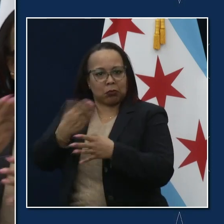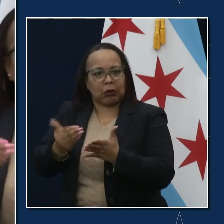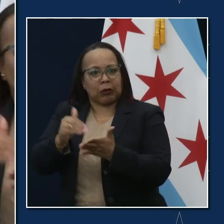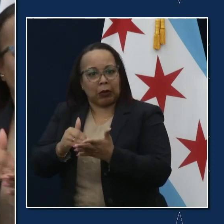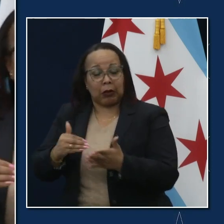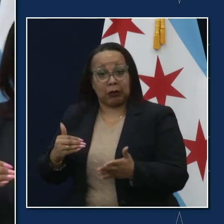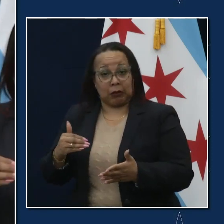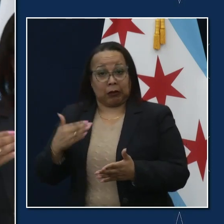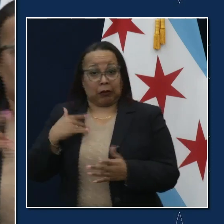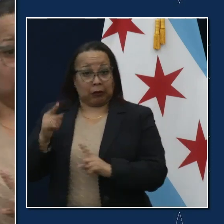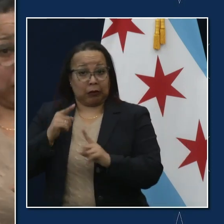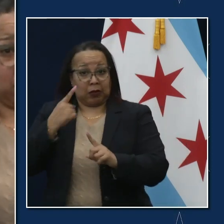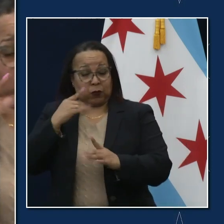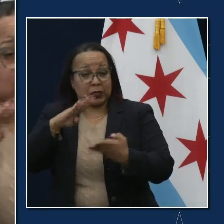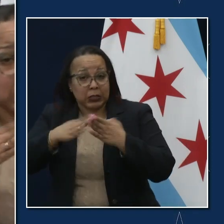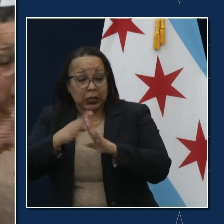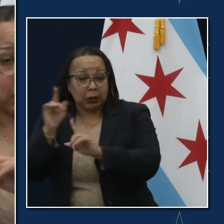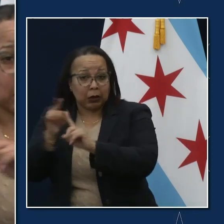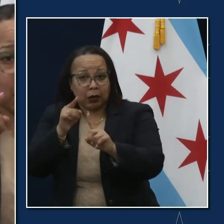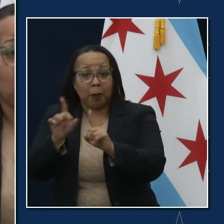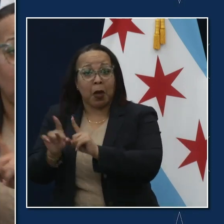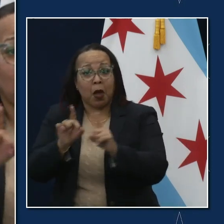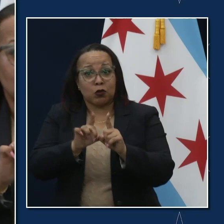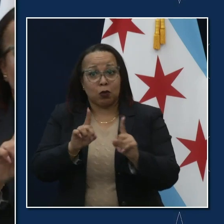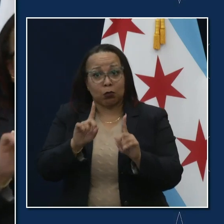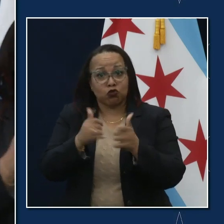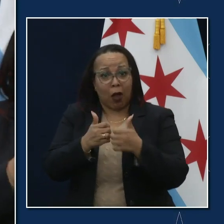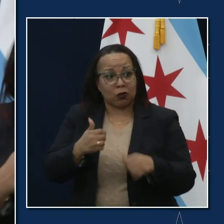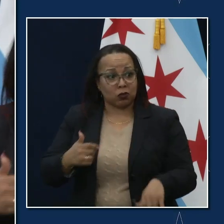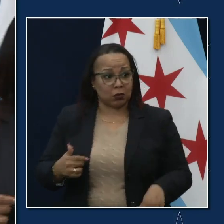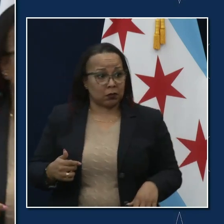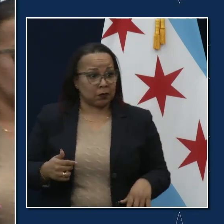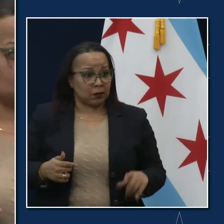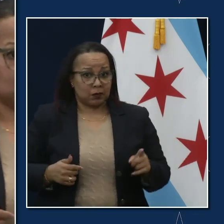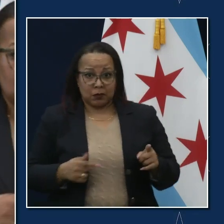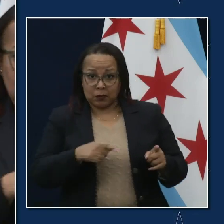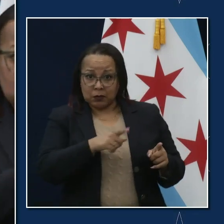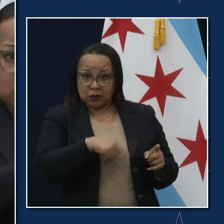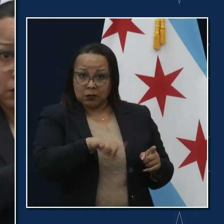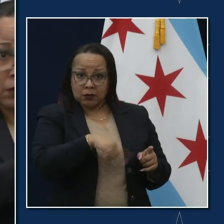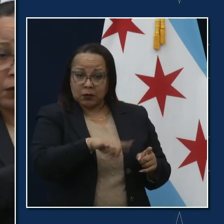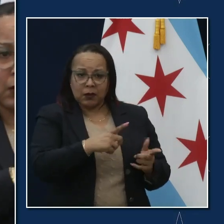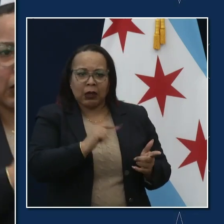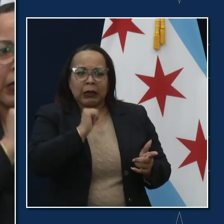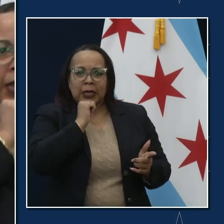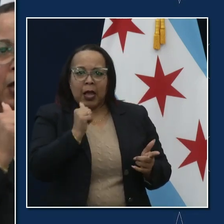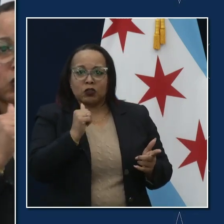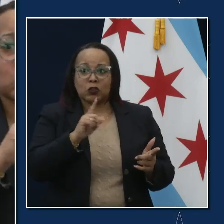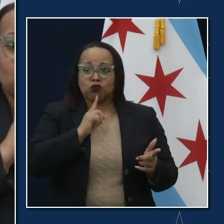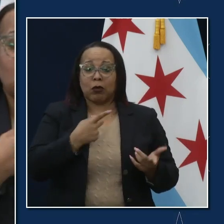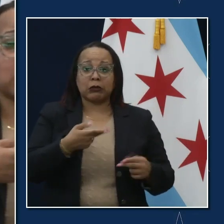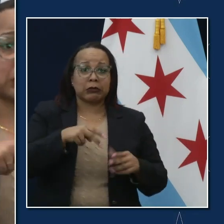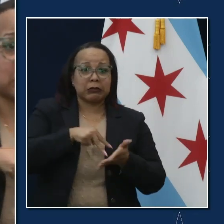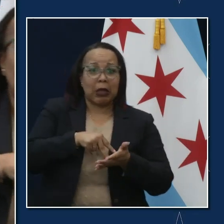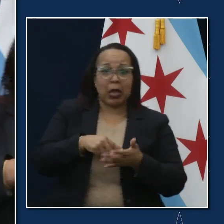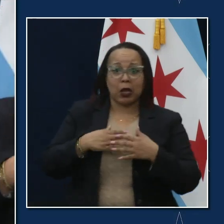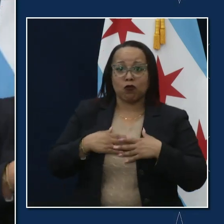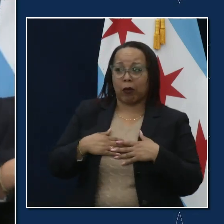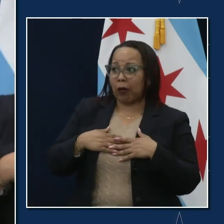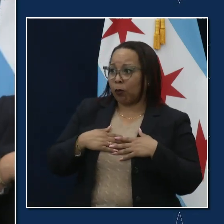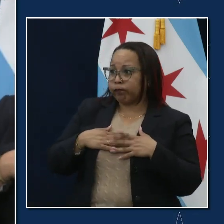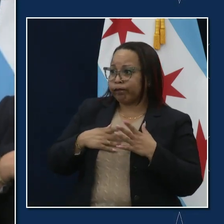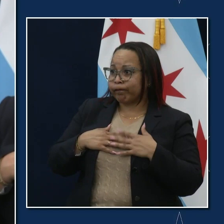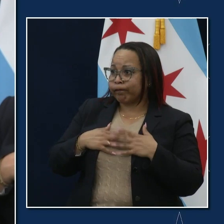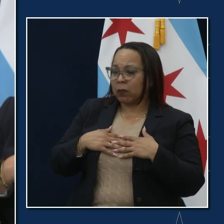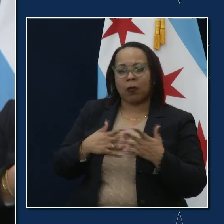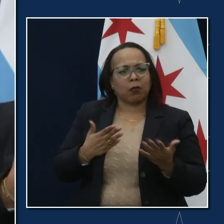positive vision is for the city, but also challenging the opponents, not just to stand on the sidelines and lob bombs, but